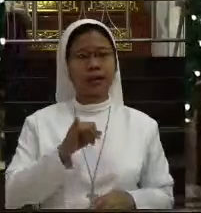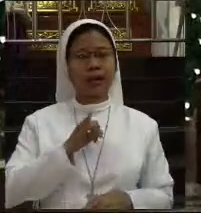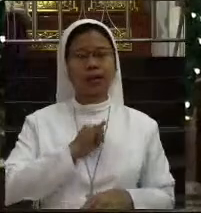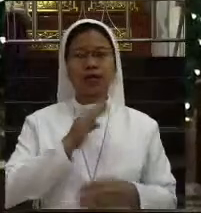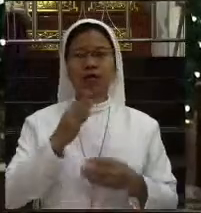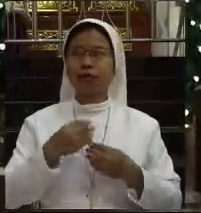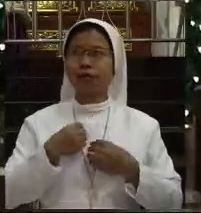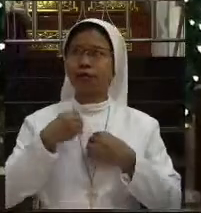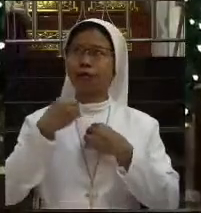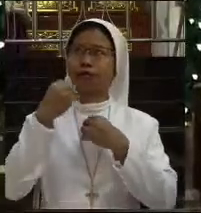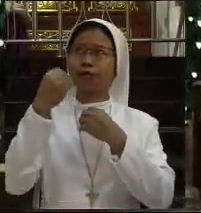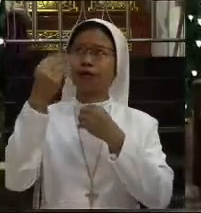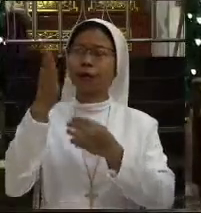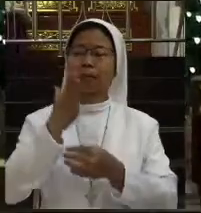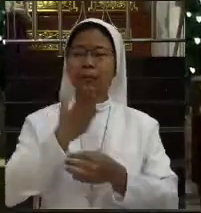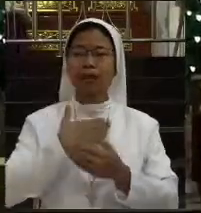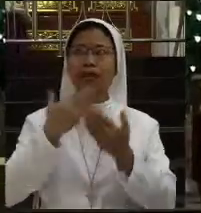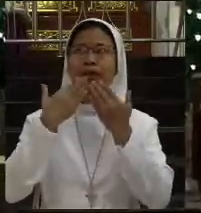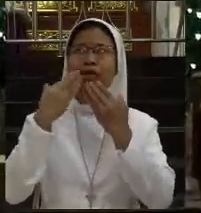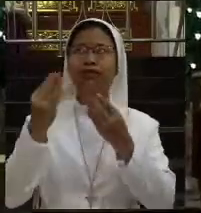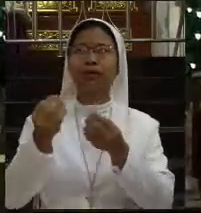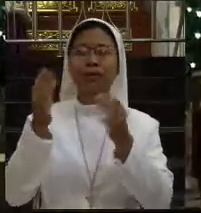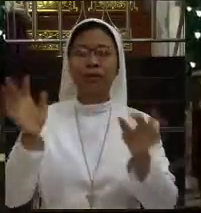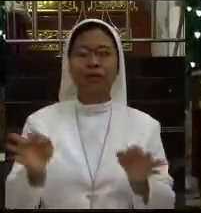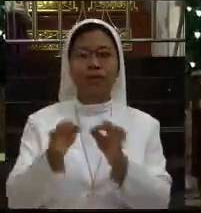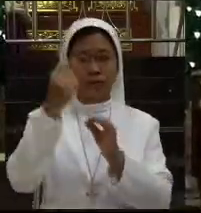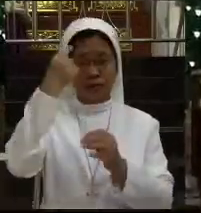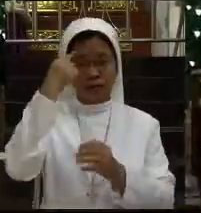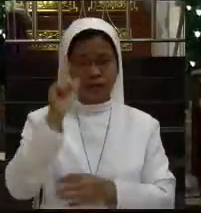my Thanksgiving Mass for my 26th